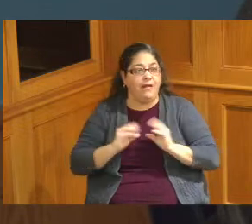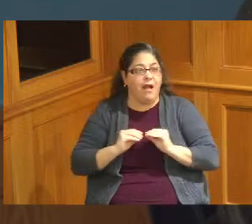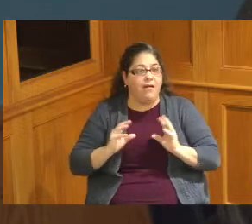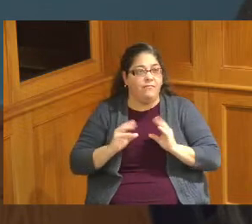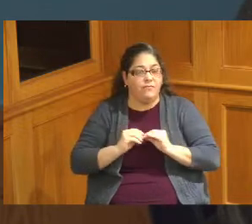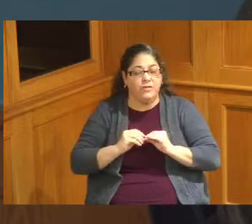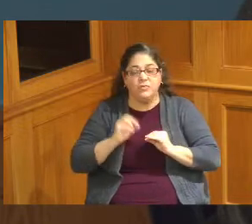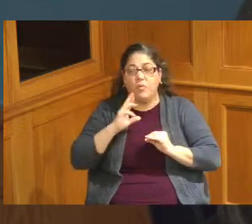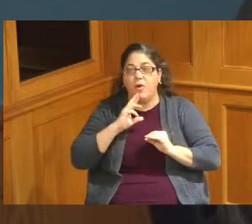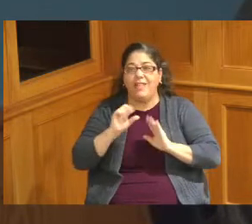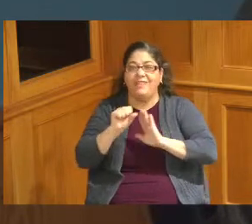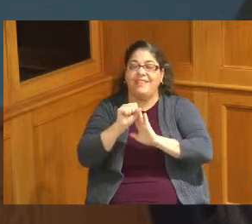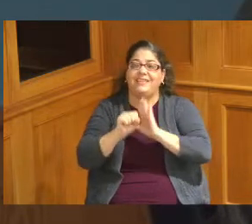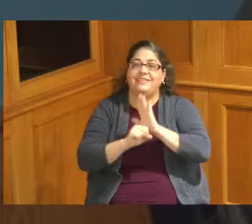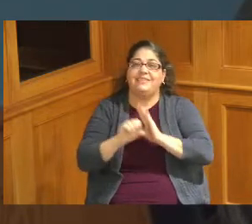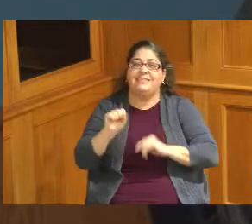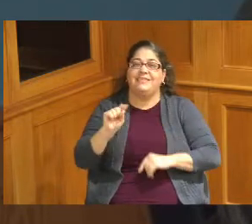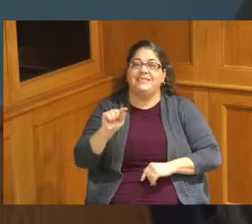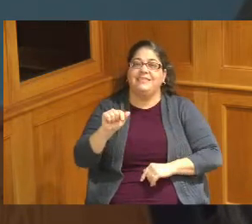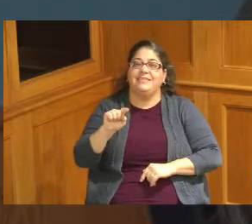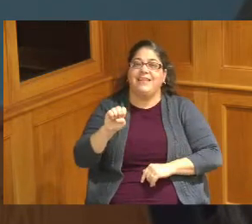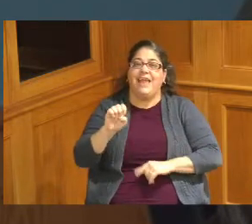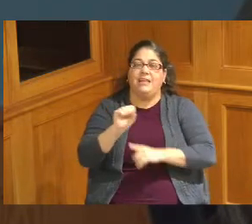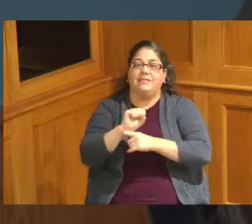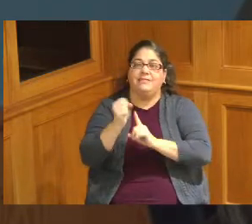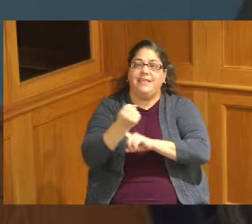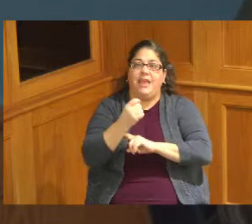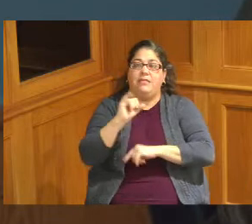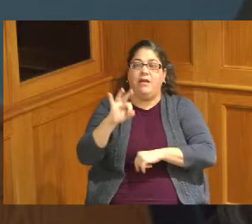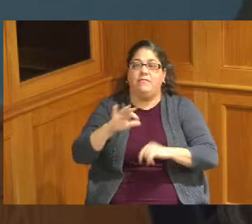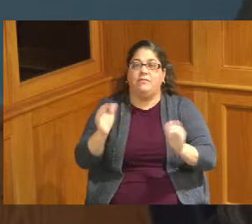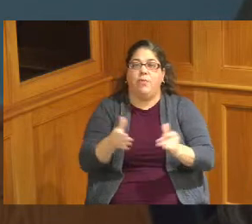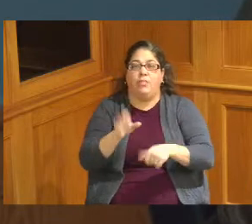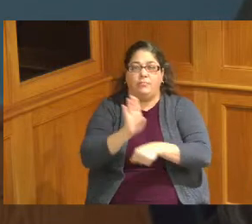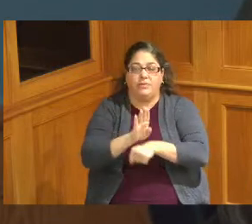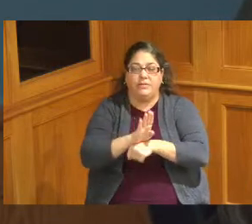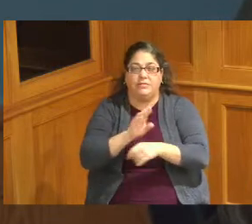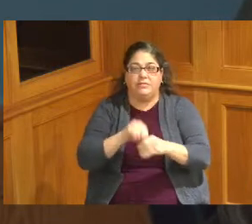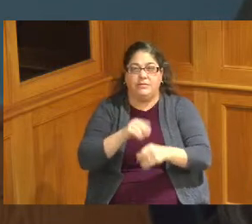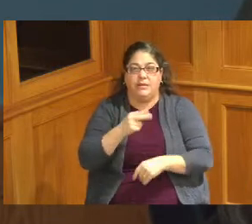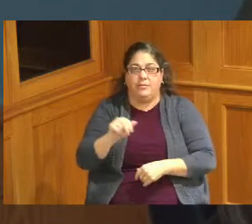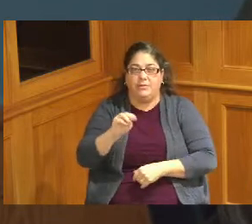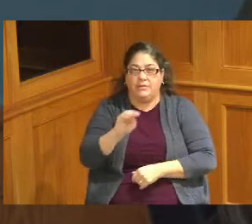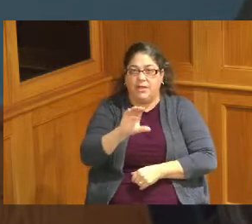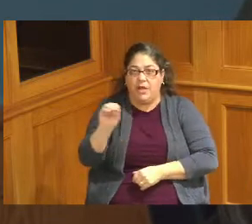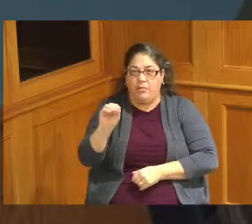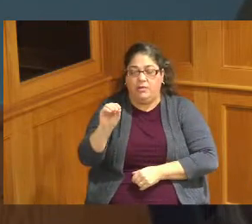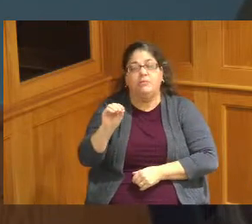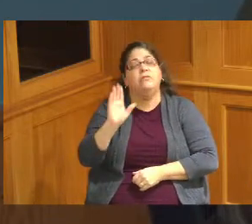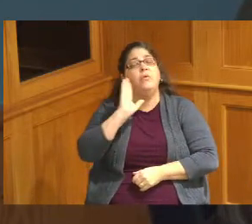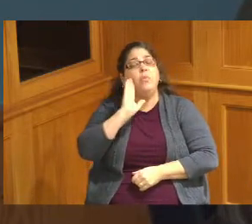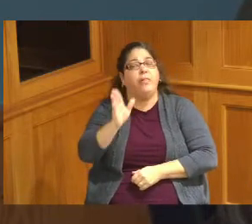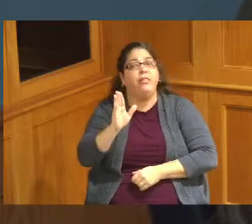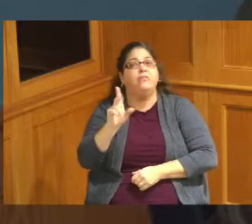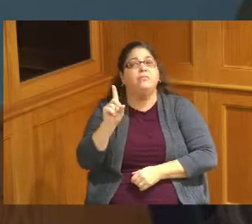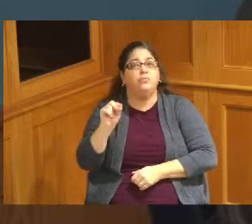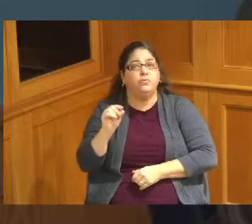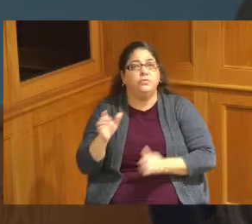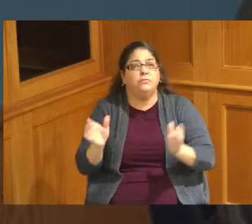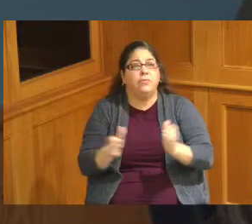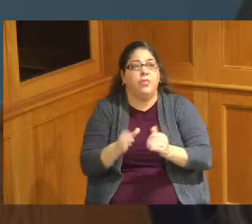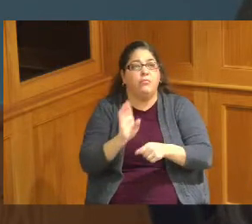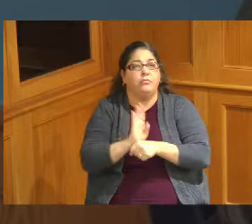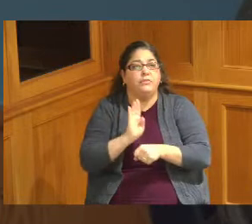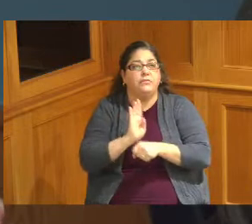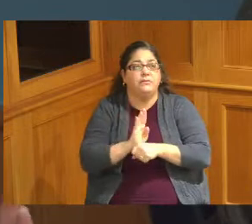the state of small business in Hamilton County, where it's we do the small business just like we